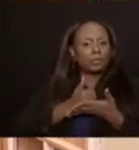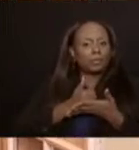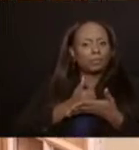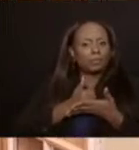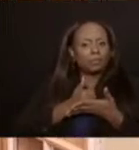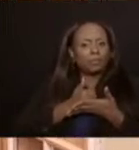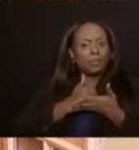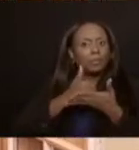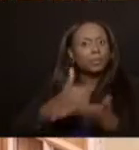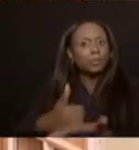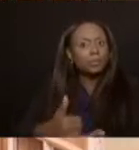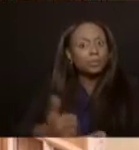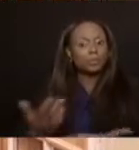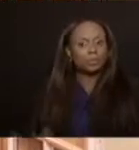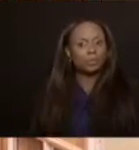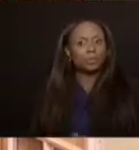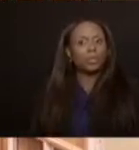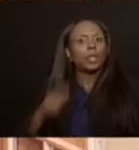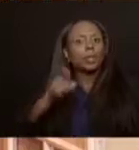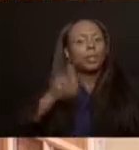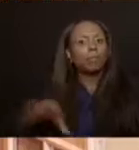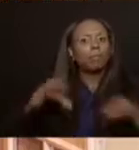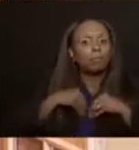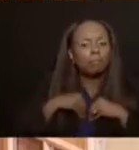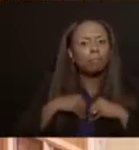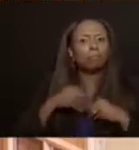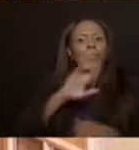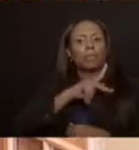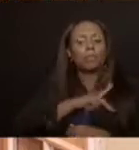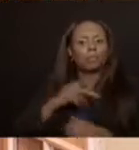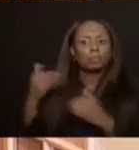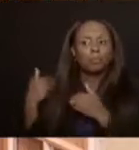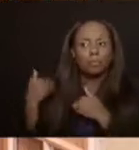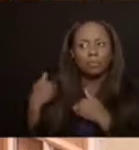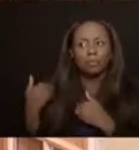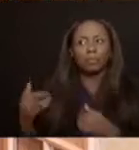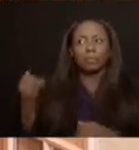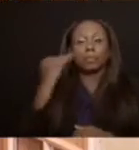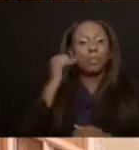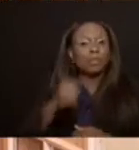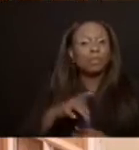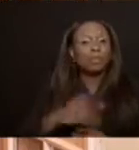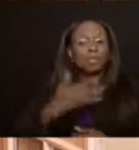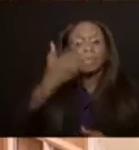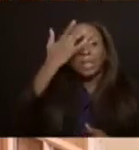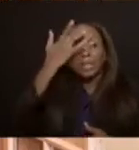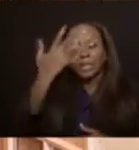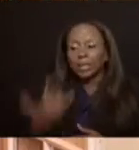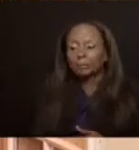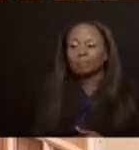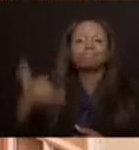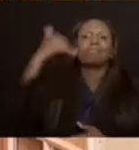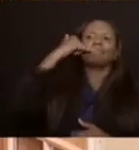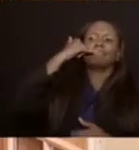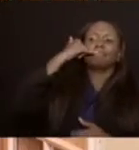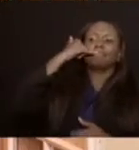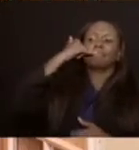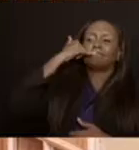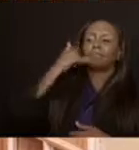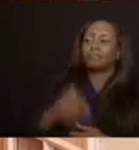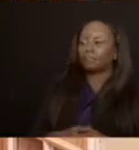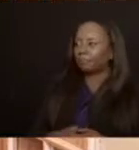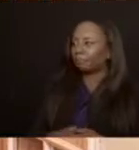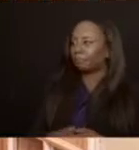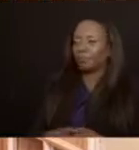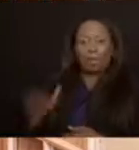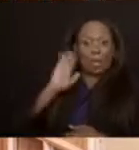to take personal responsibility, and when you're feeling ill, pick up the phone and call us. I've asked for a dedicated number